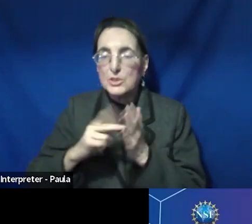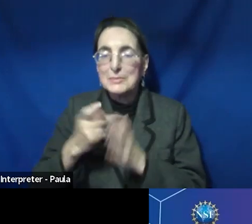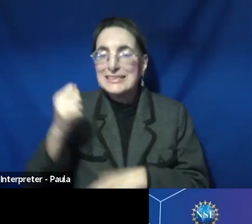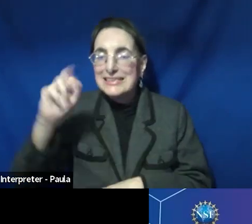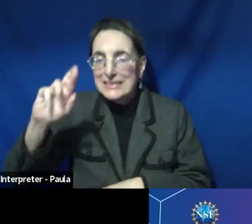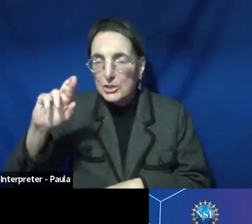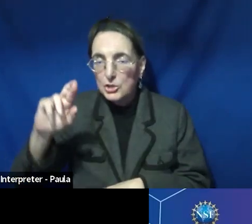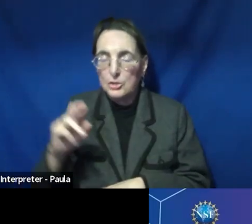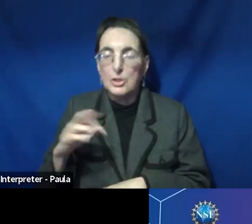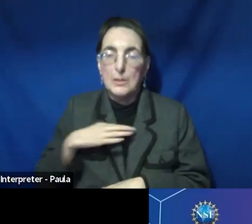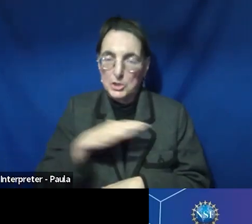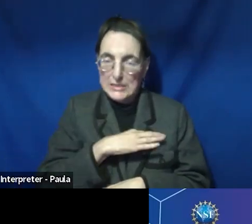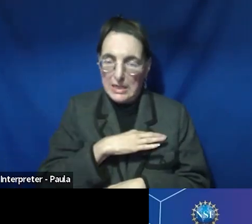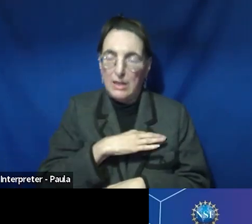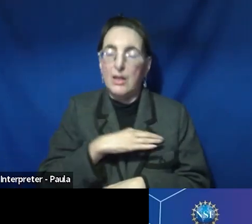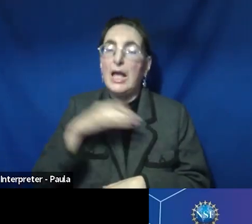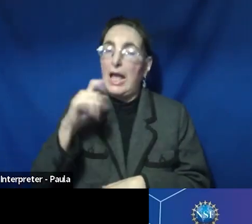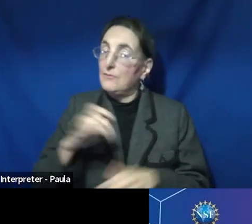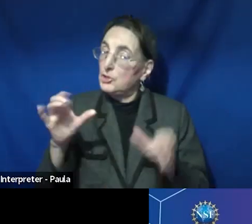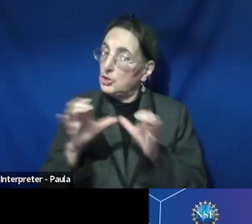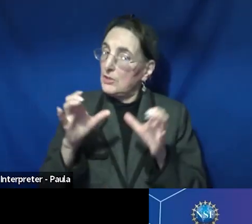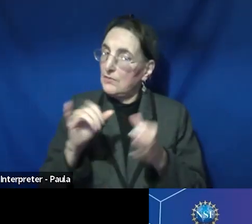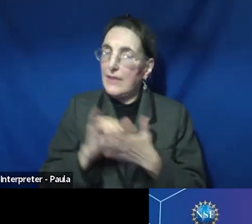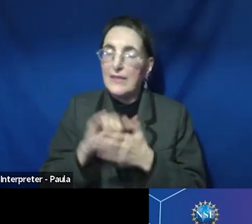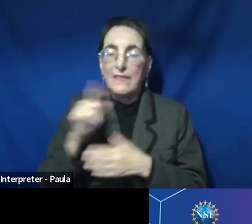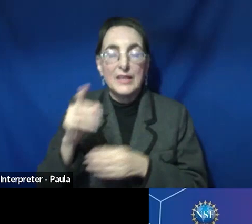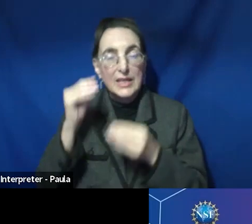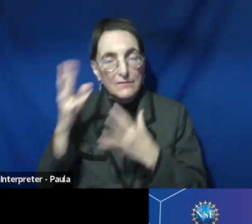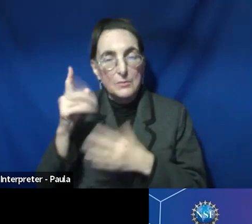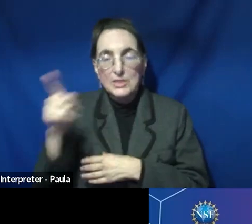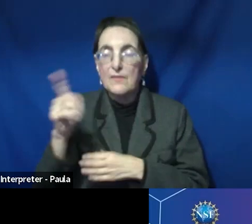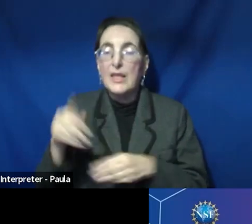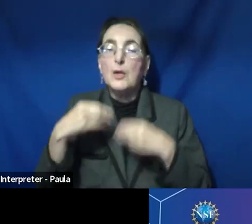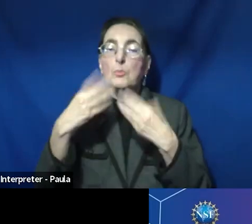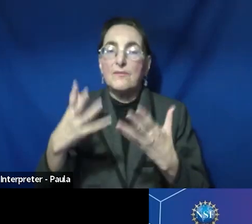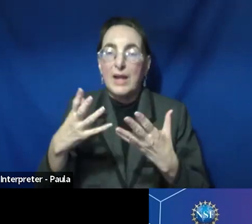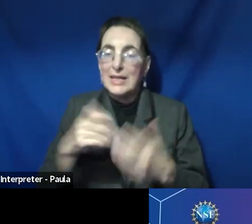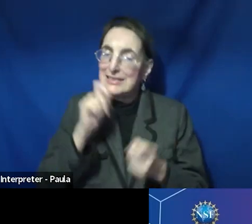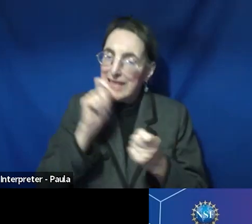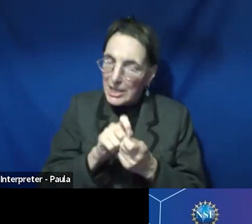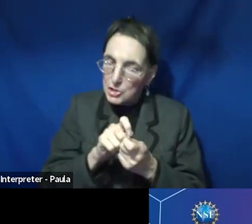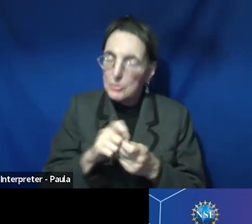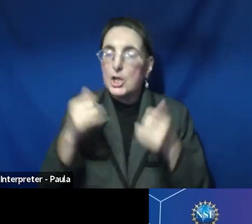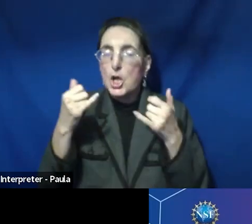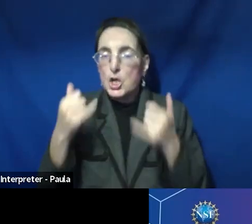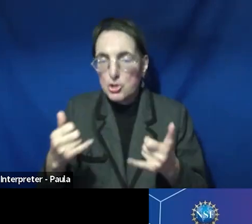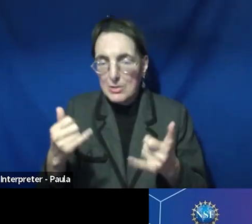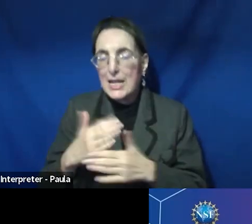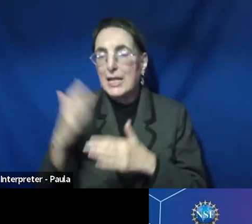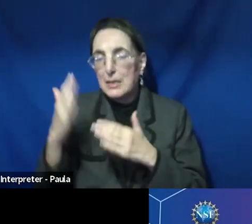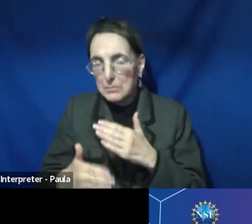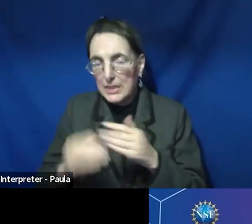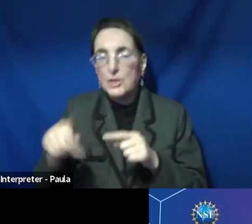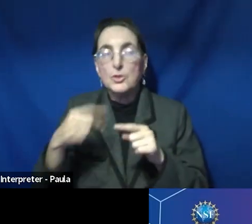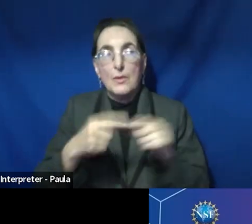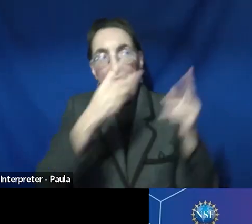the information that they provide is accurate, current, and complete. So when they download this, their current